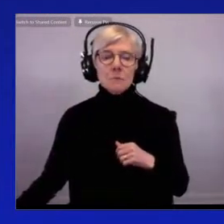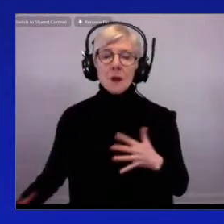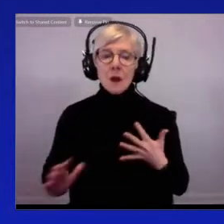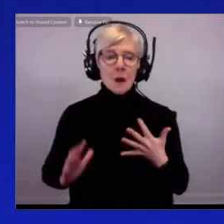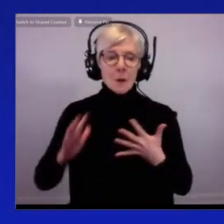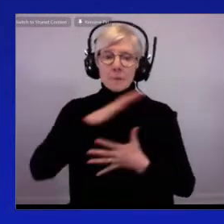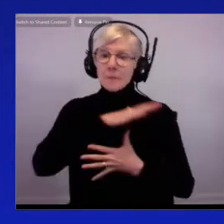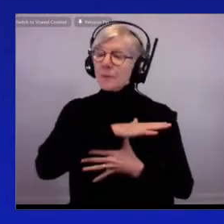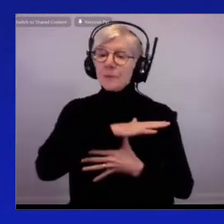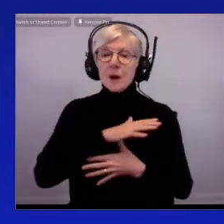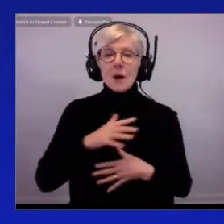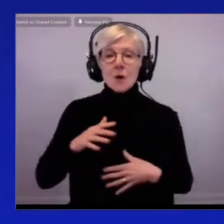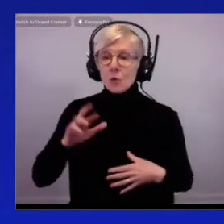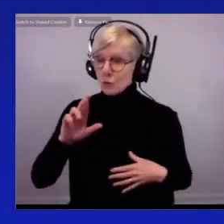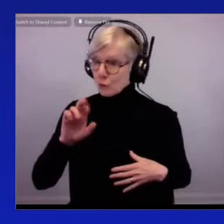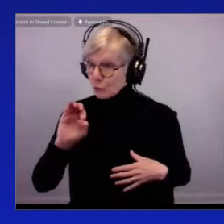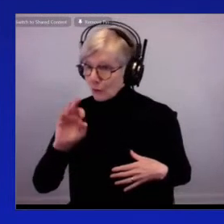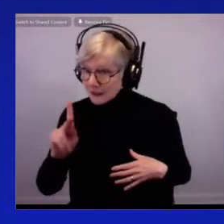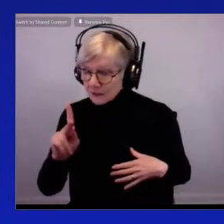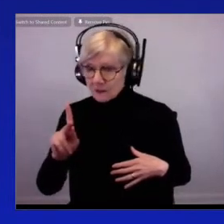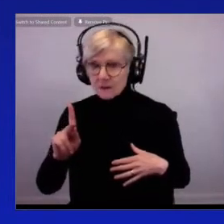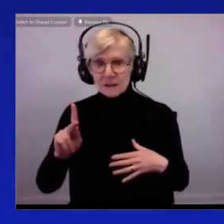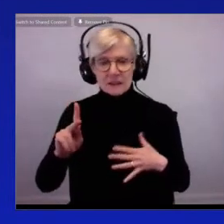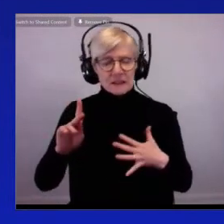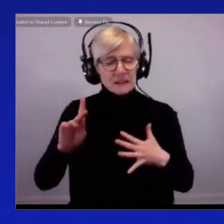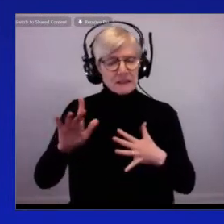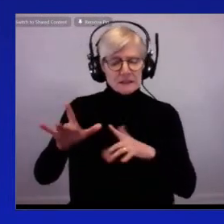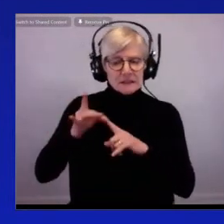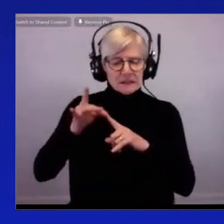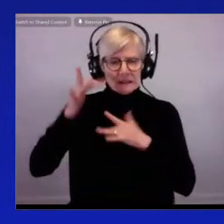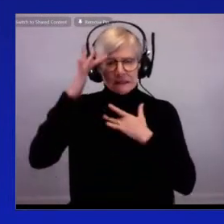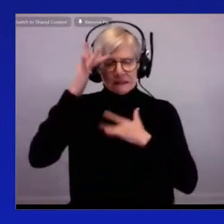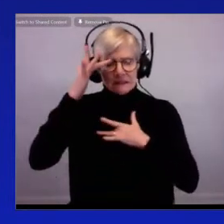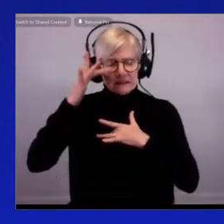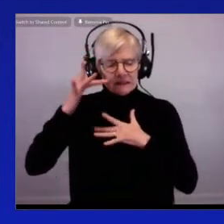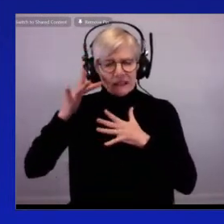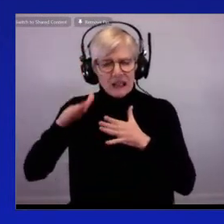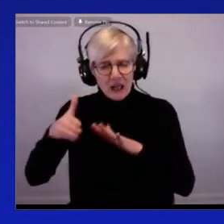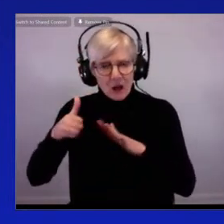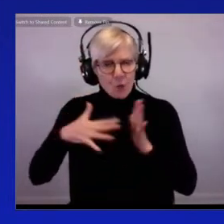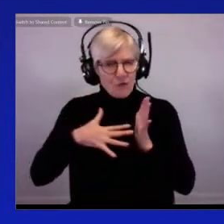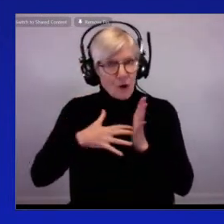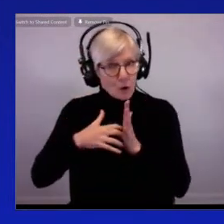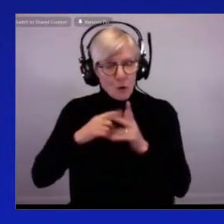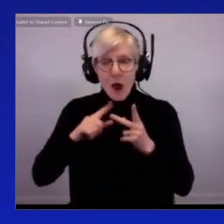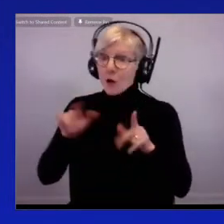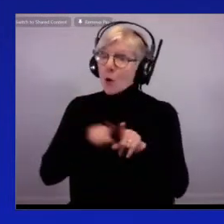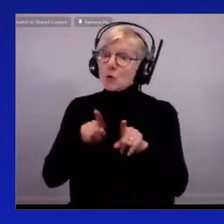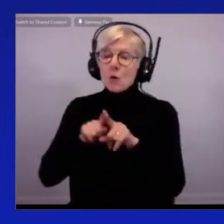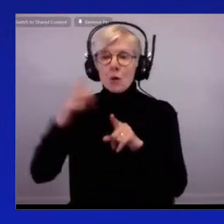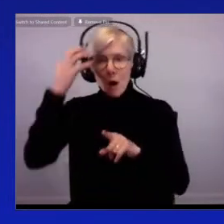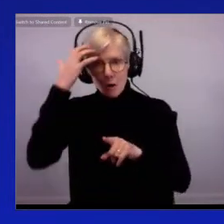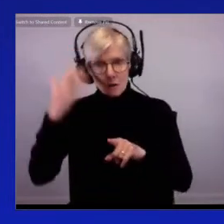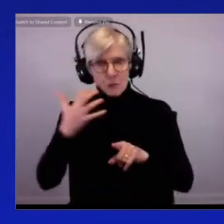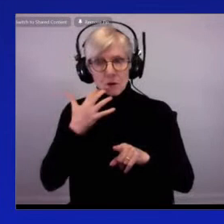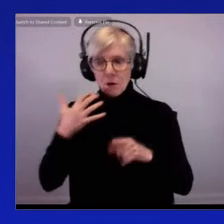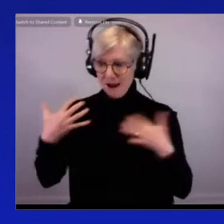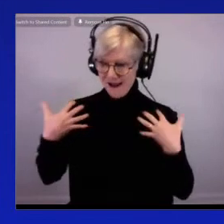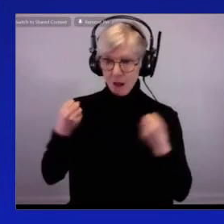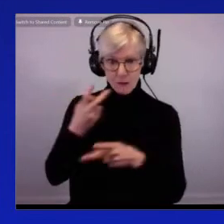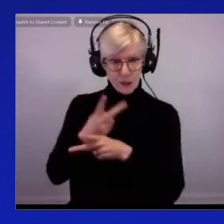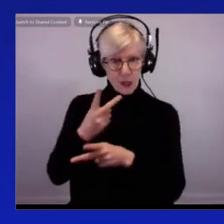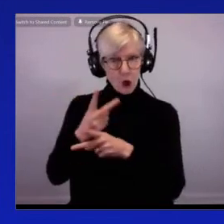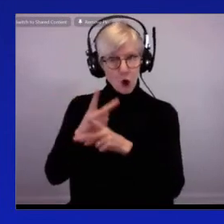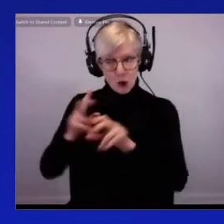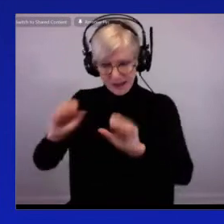risk of exposure, the risk of severe disease or outcomes, and the health system capacity that needs to be in place